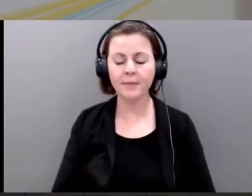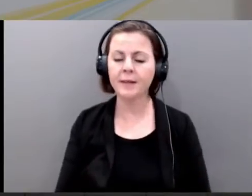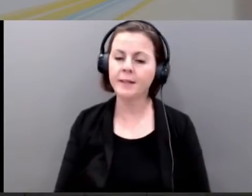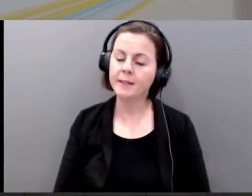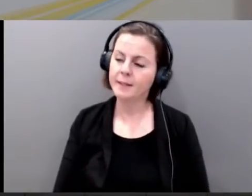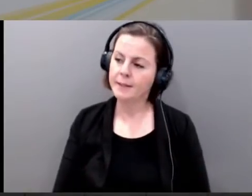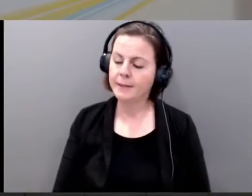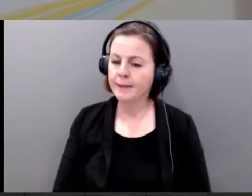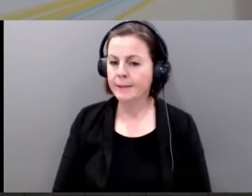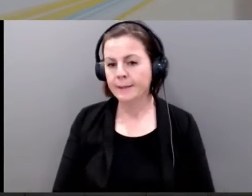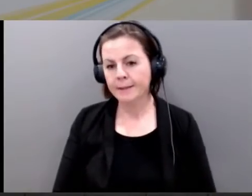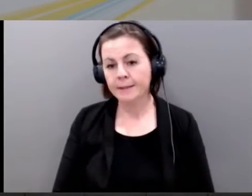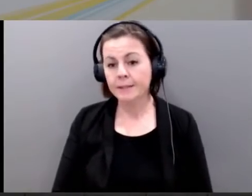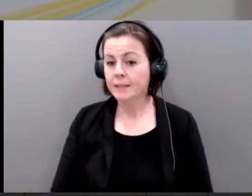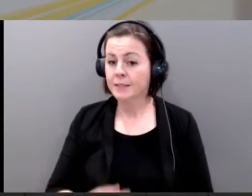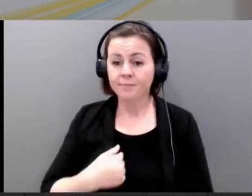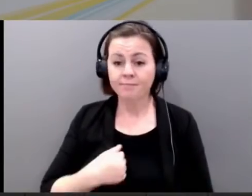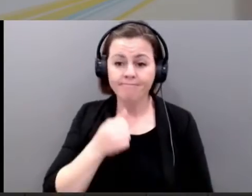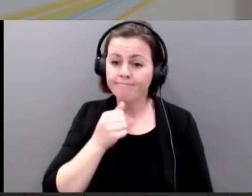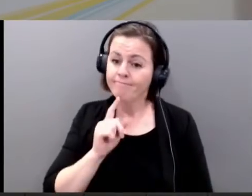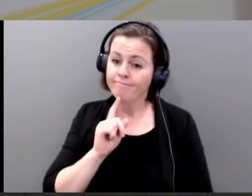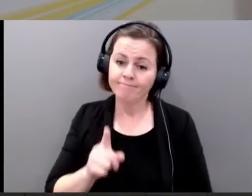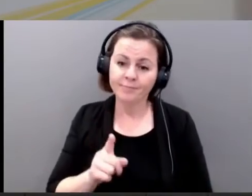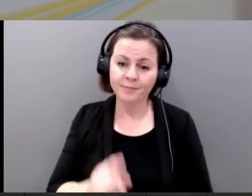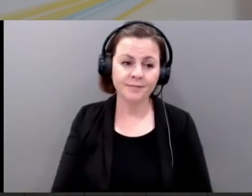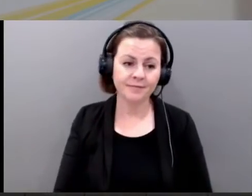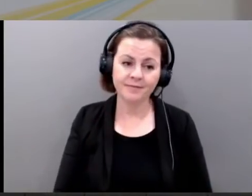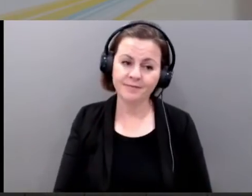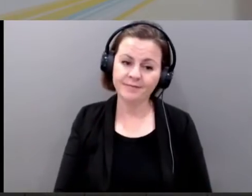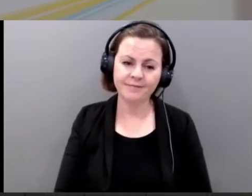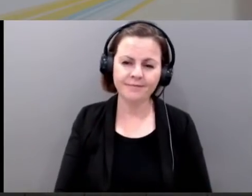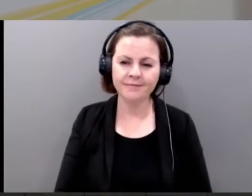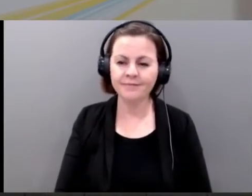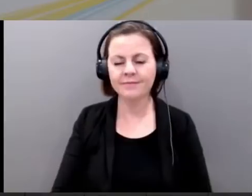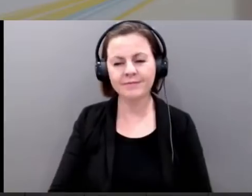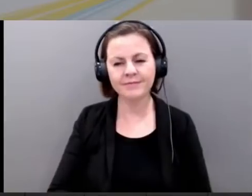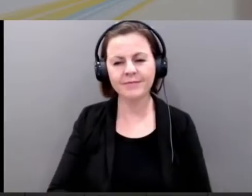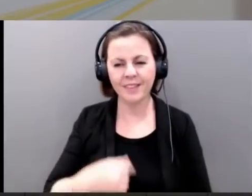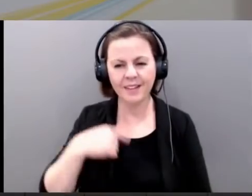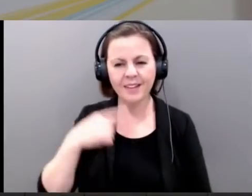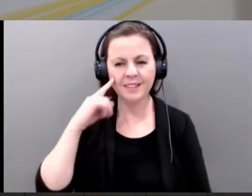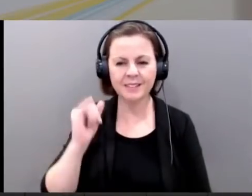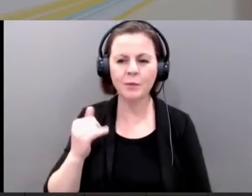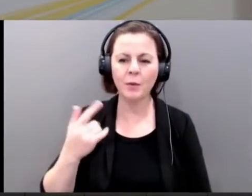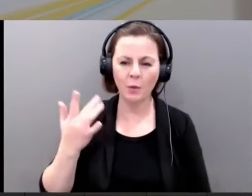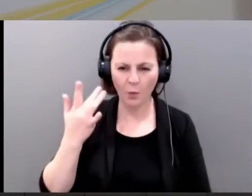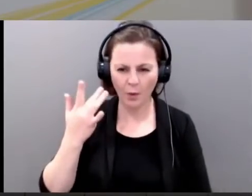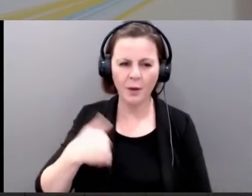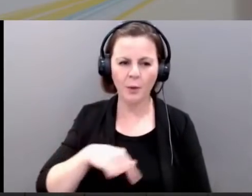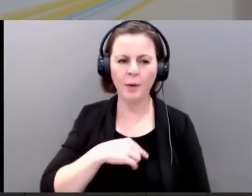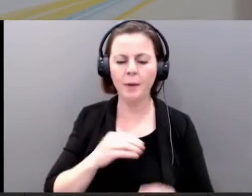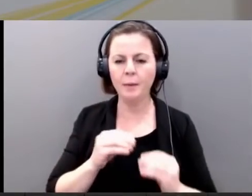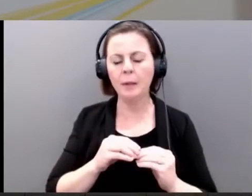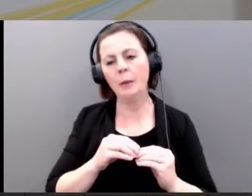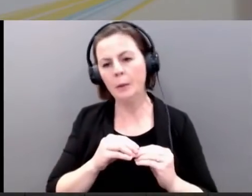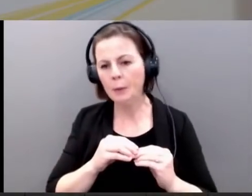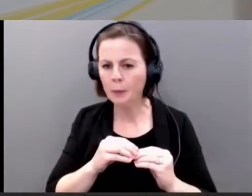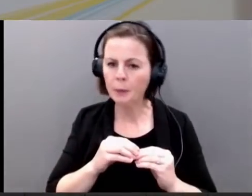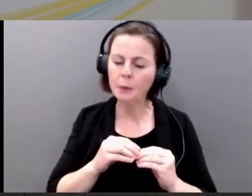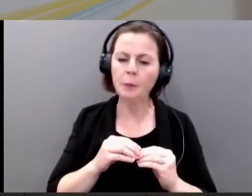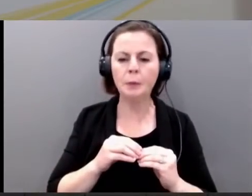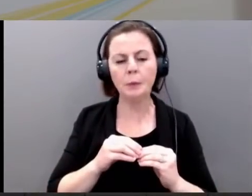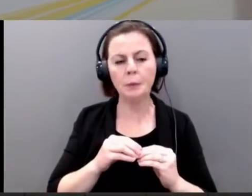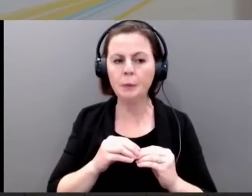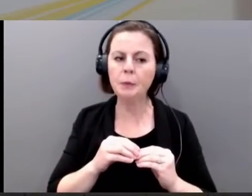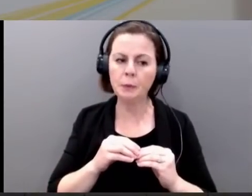I'm not sure, and I think that's why it has made us more anxious about this particular outbreak.